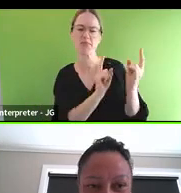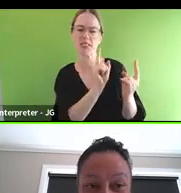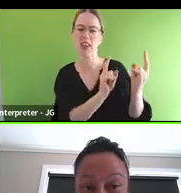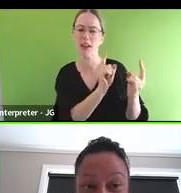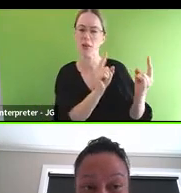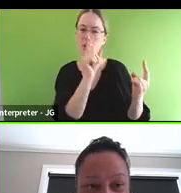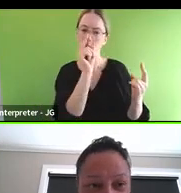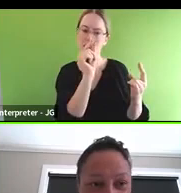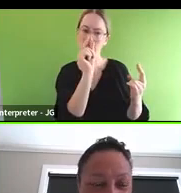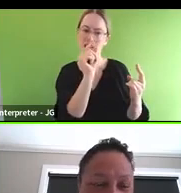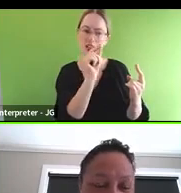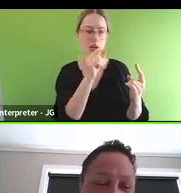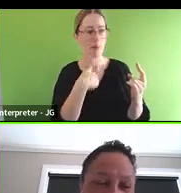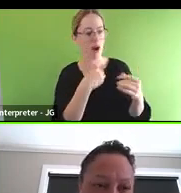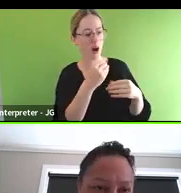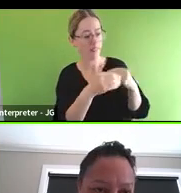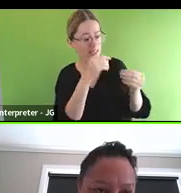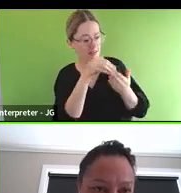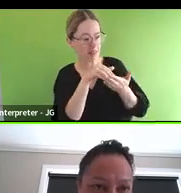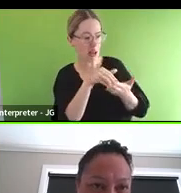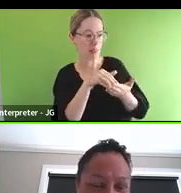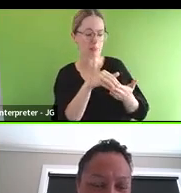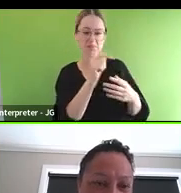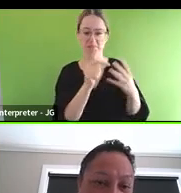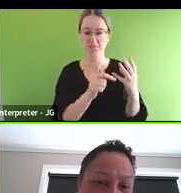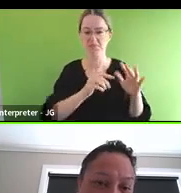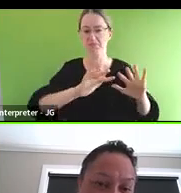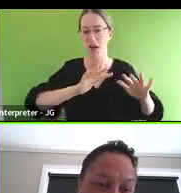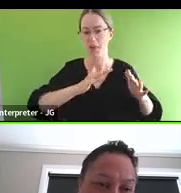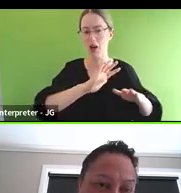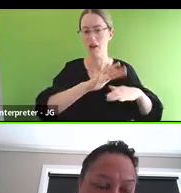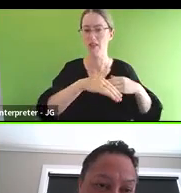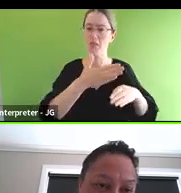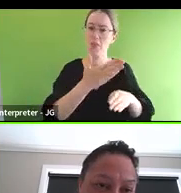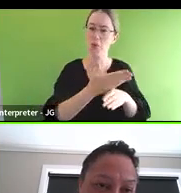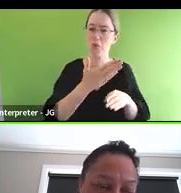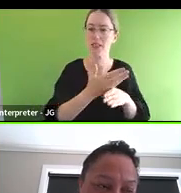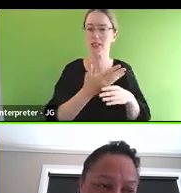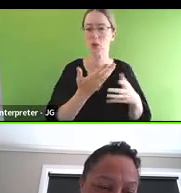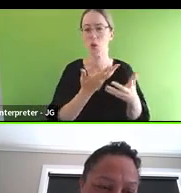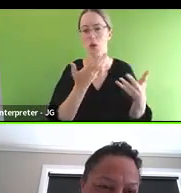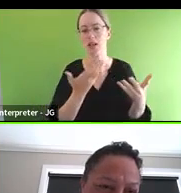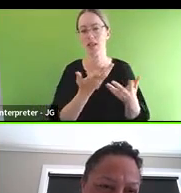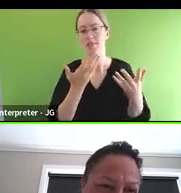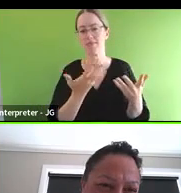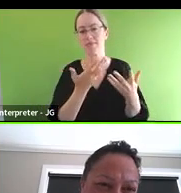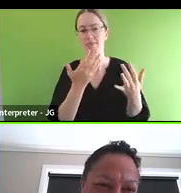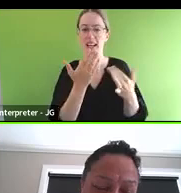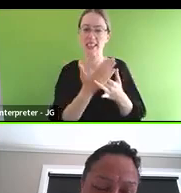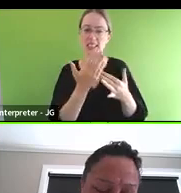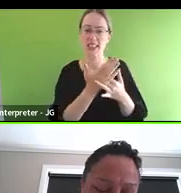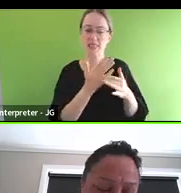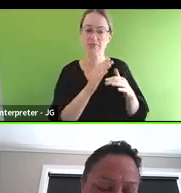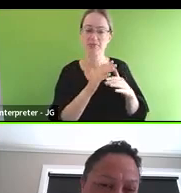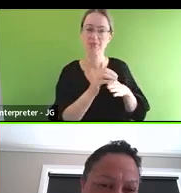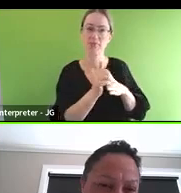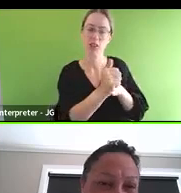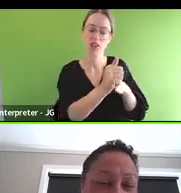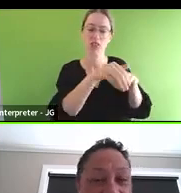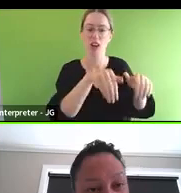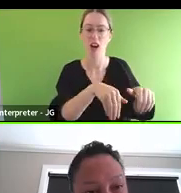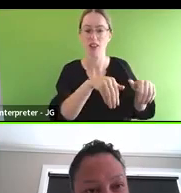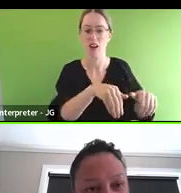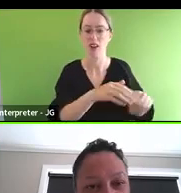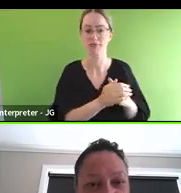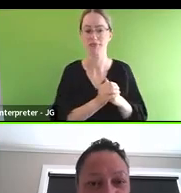see where we in my office can help you with some of the other issues around employment and accessing your dog guide dog and the